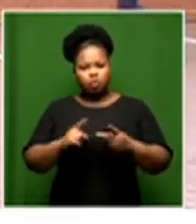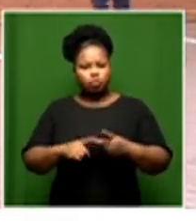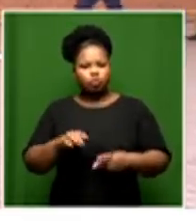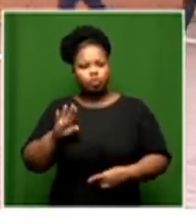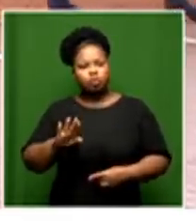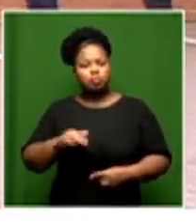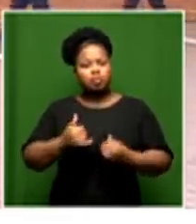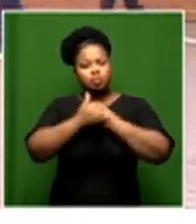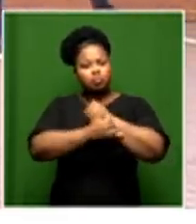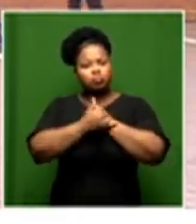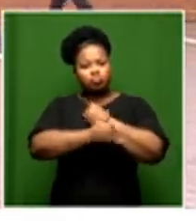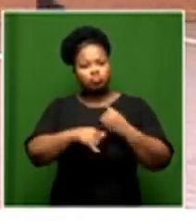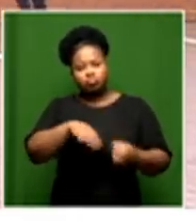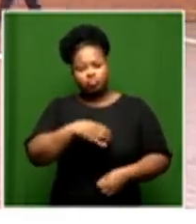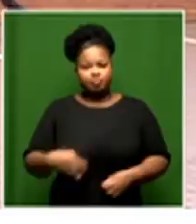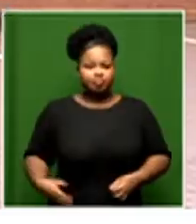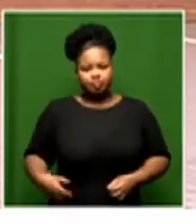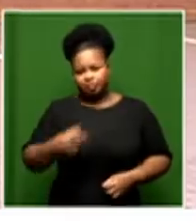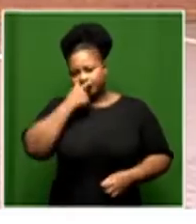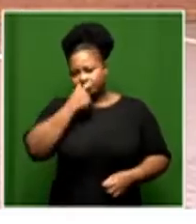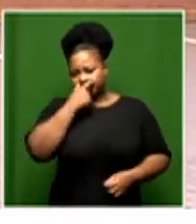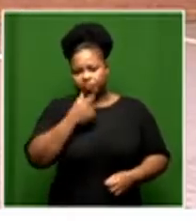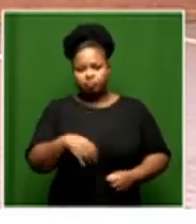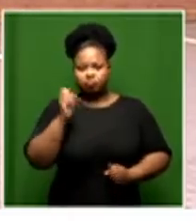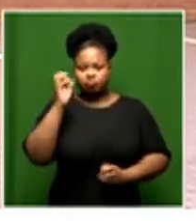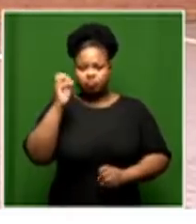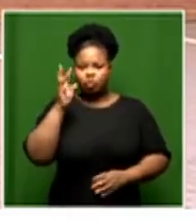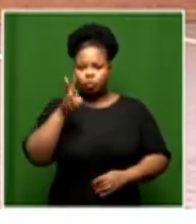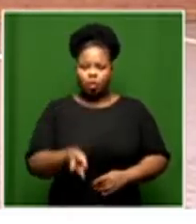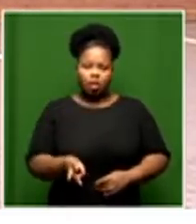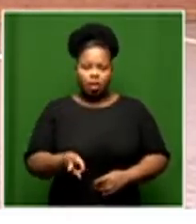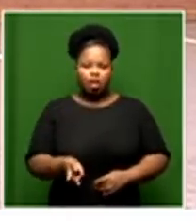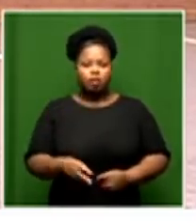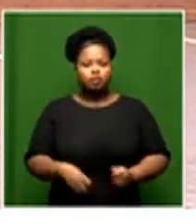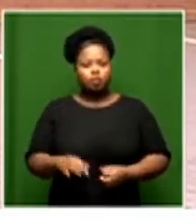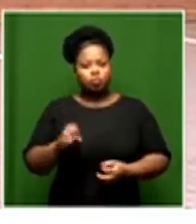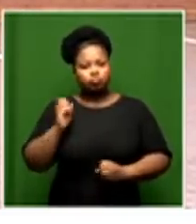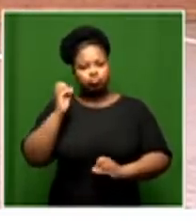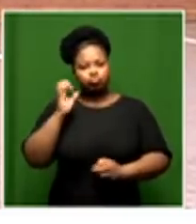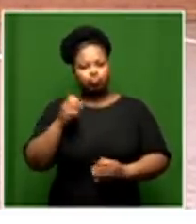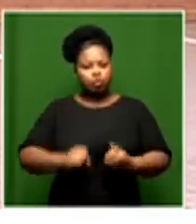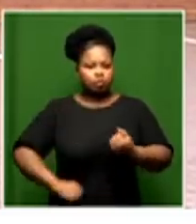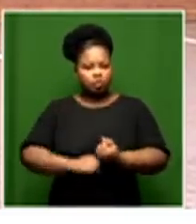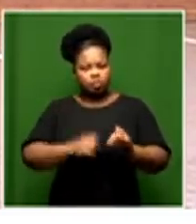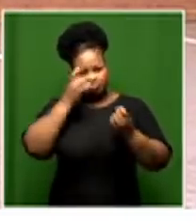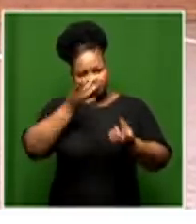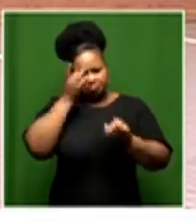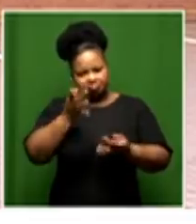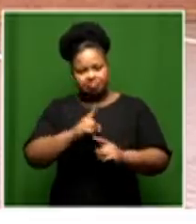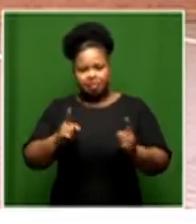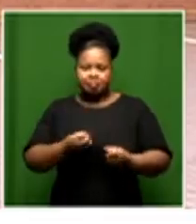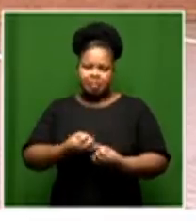of the country, President Cyril Ramaphosa, to actually deliver that eulogy. But I mean, the mood here is quite